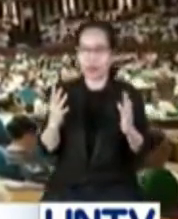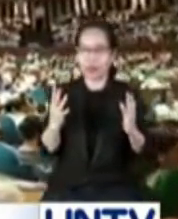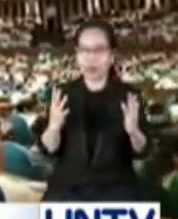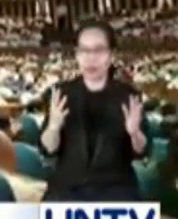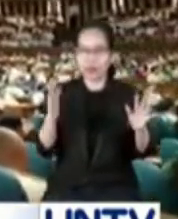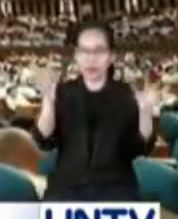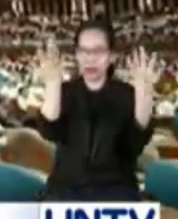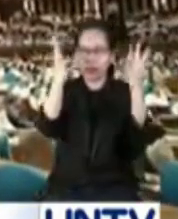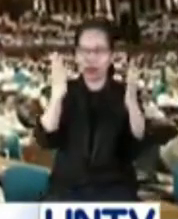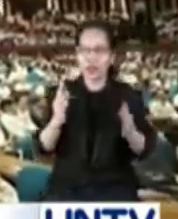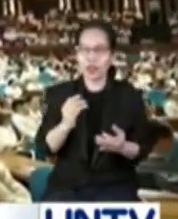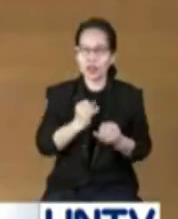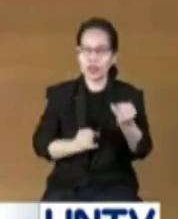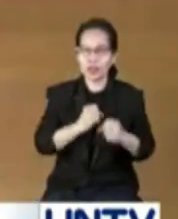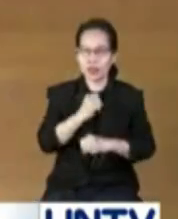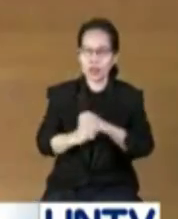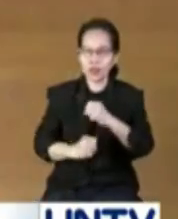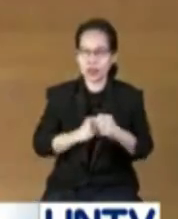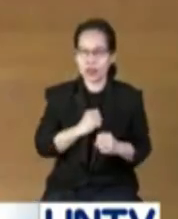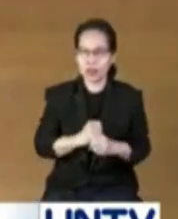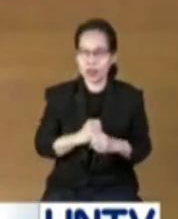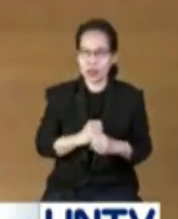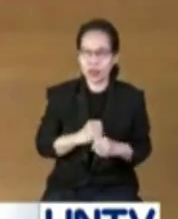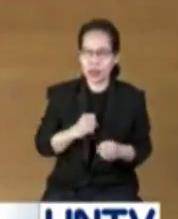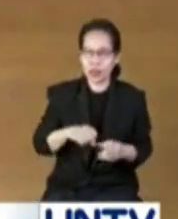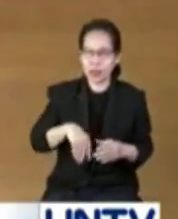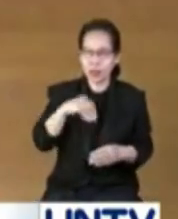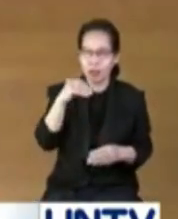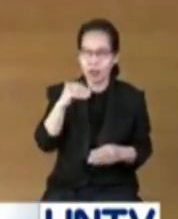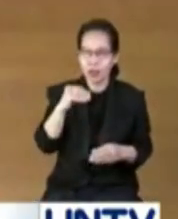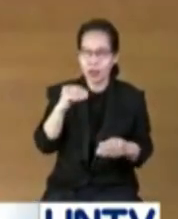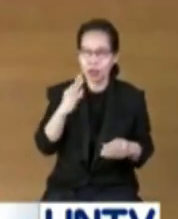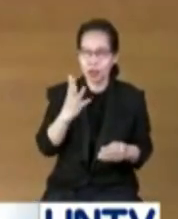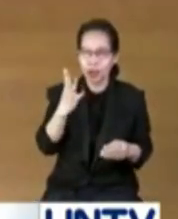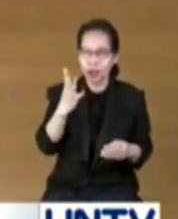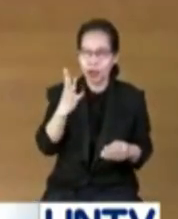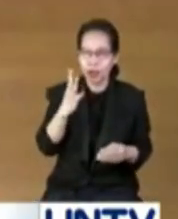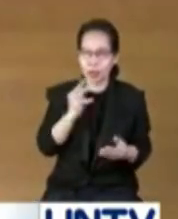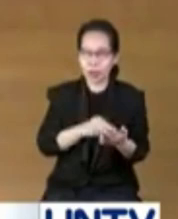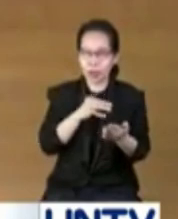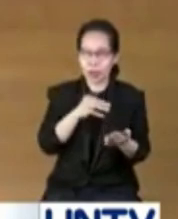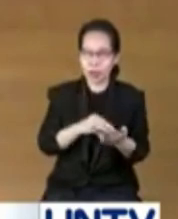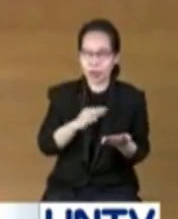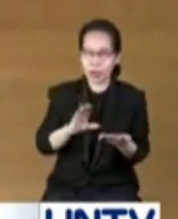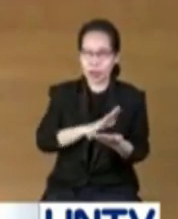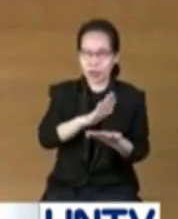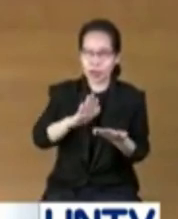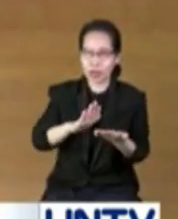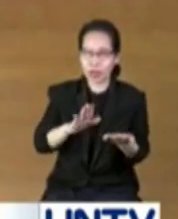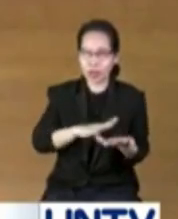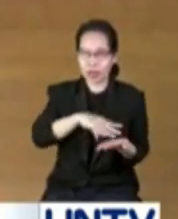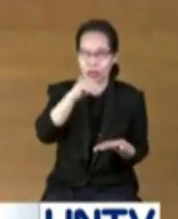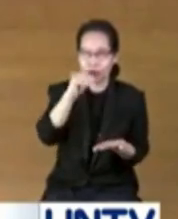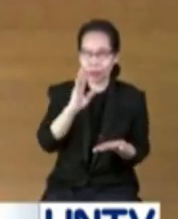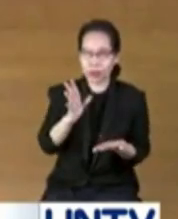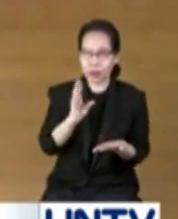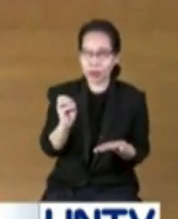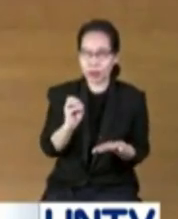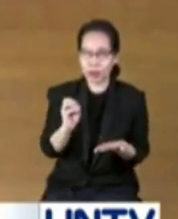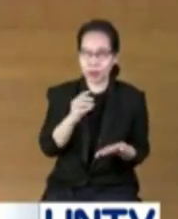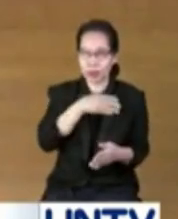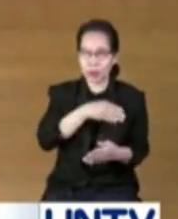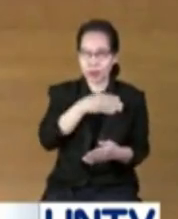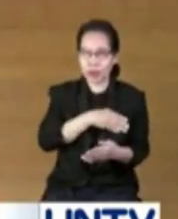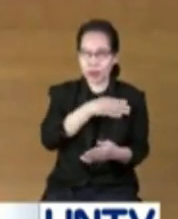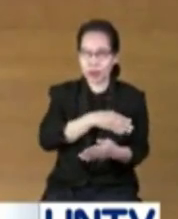Last year, out of the 4.1 million enrolled college students, almost 50% were beneficiaries of the country's